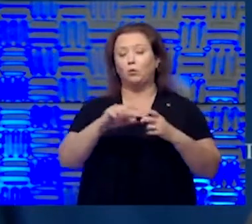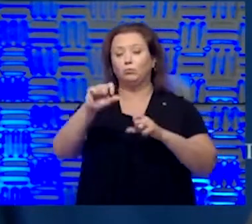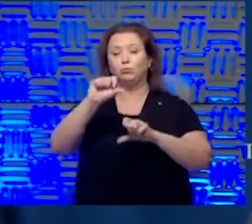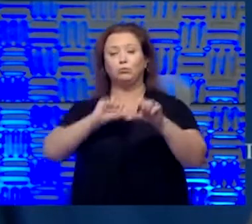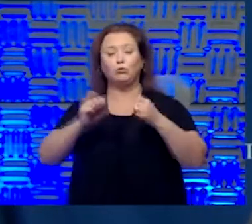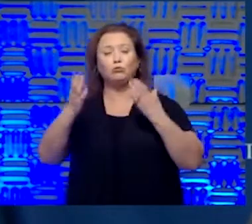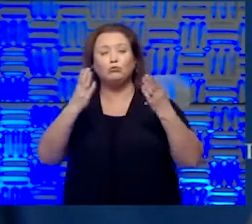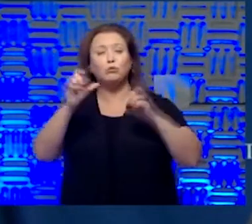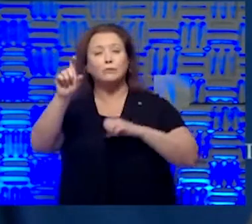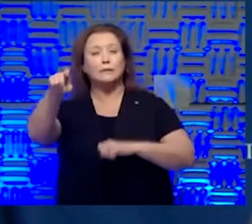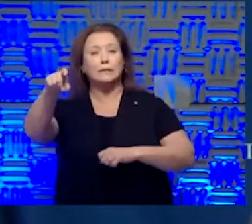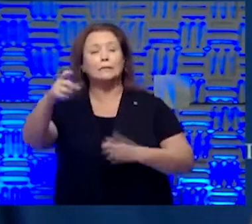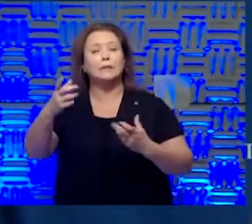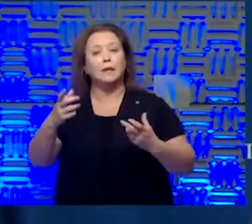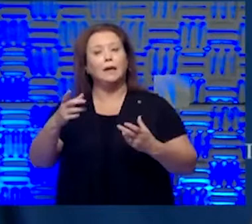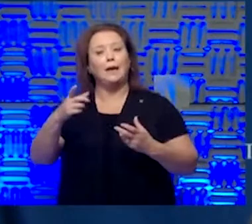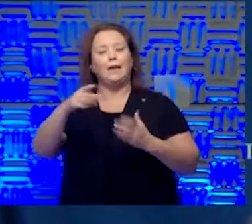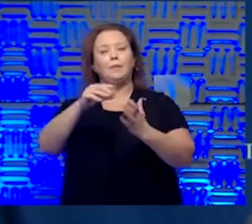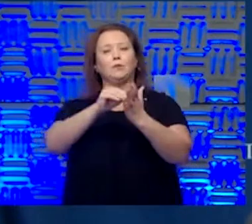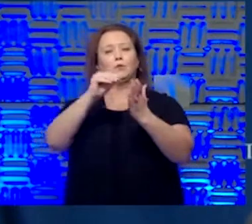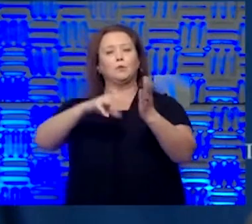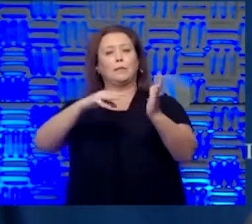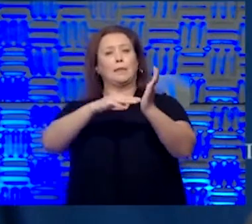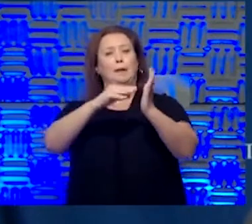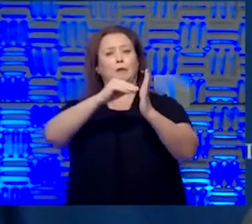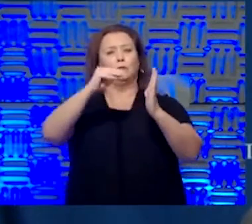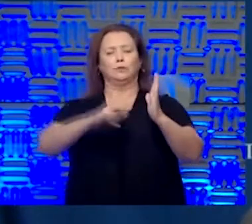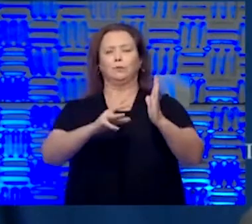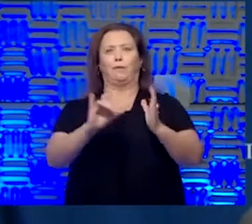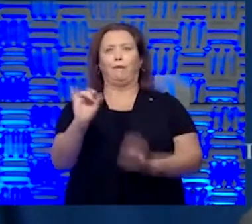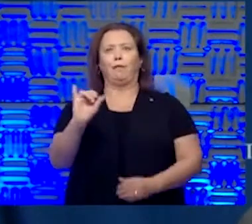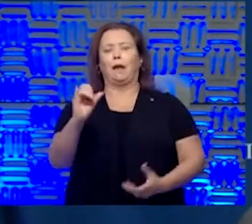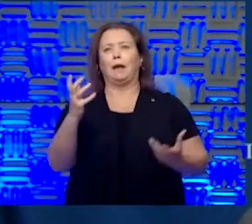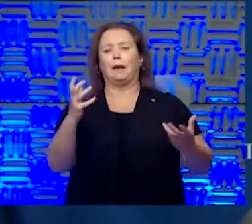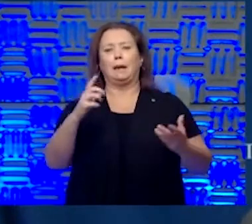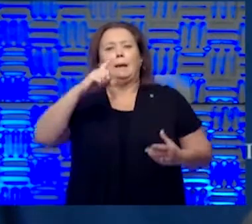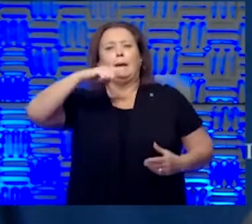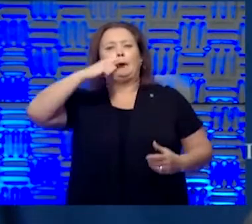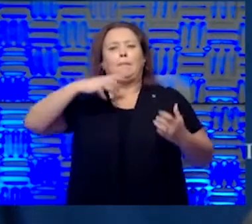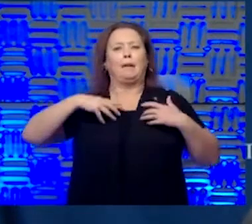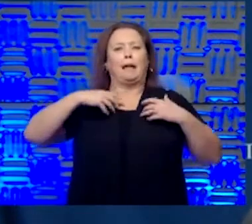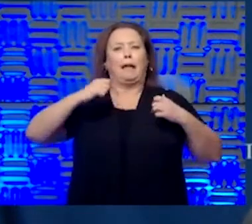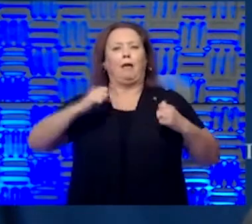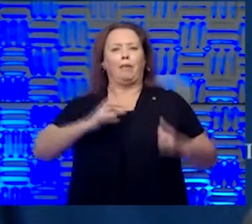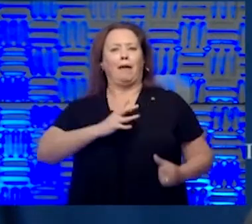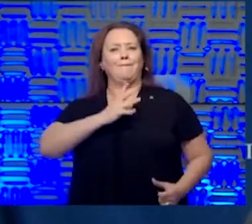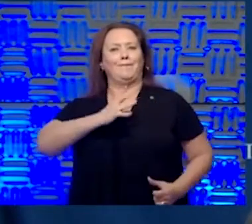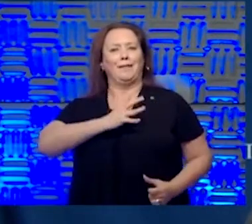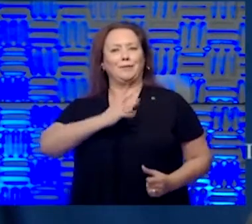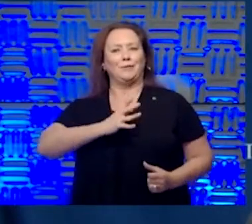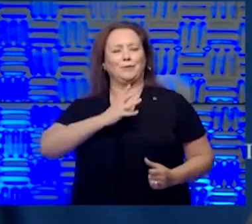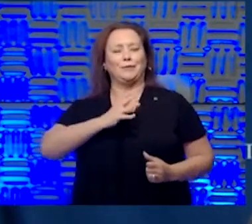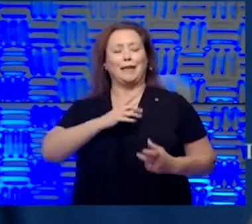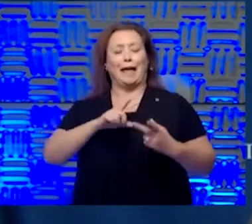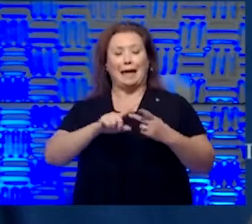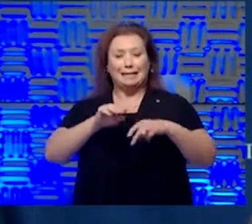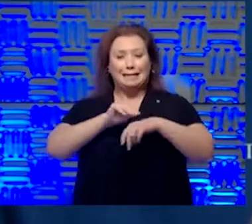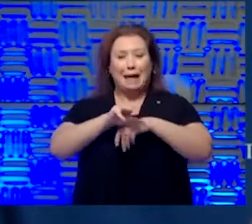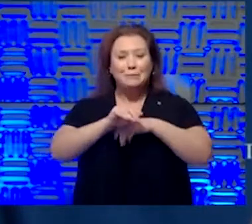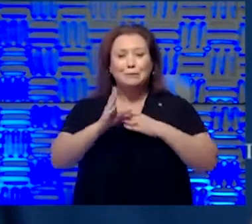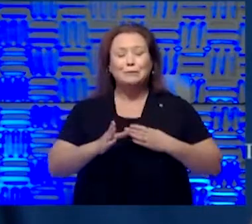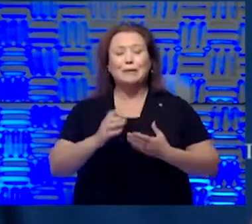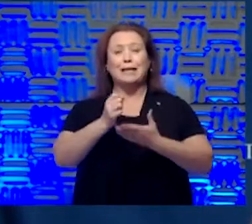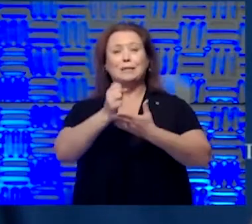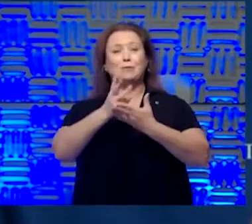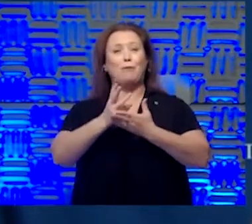put that in place. So these students are acting essentially like public health officials and counselors and social